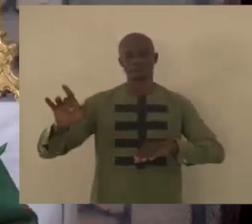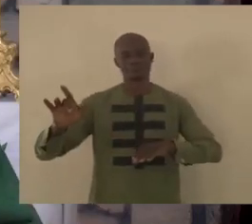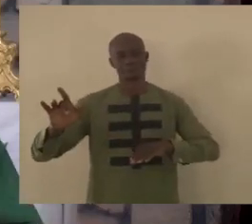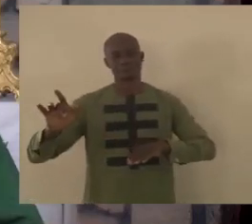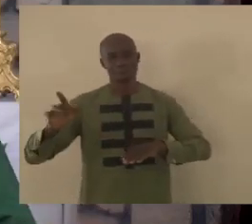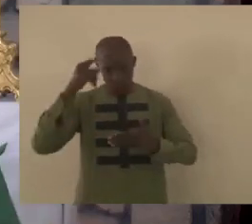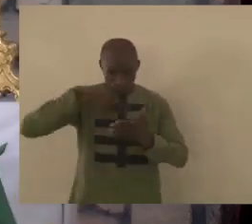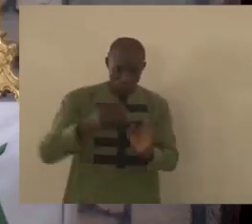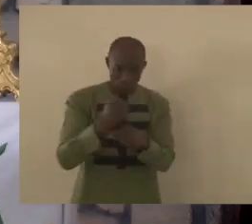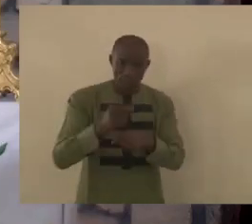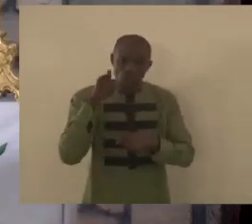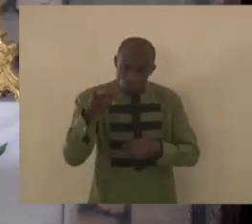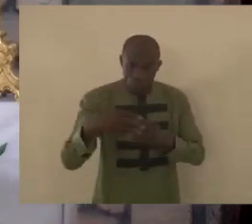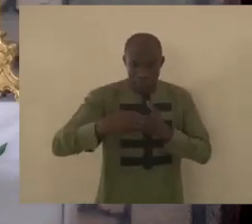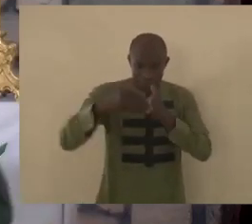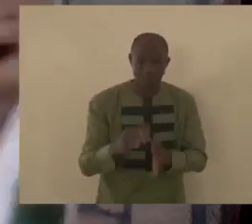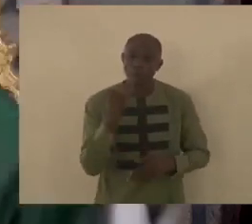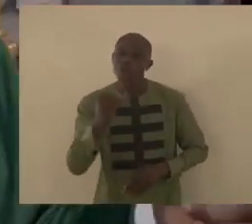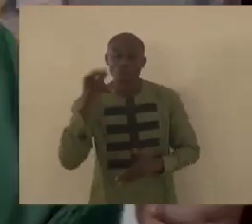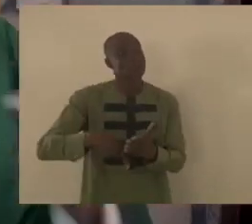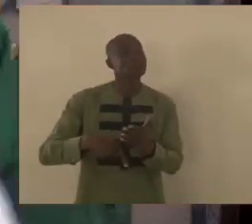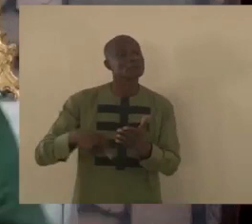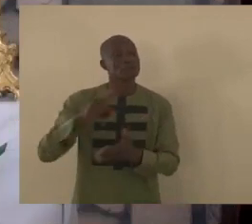Empty. What makes you a